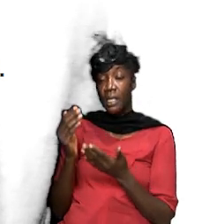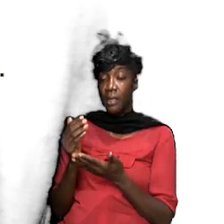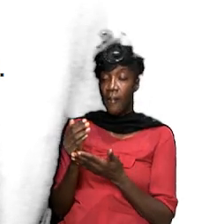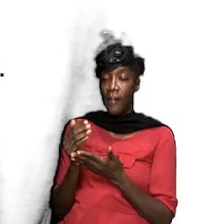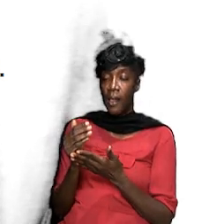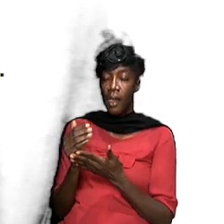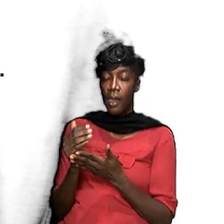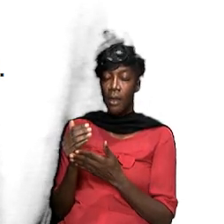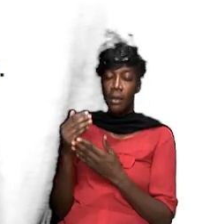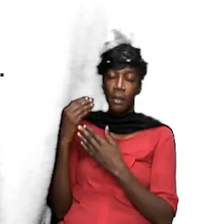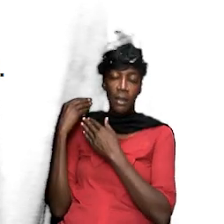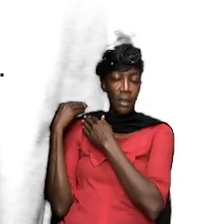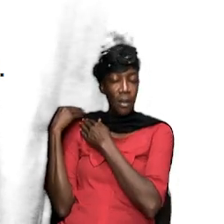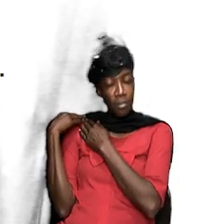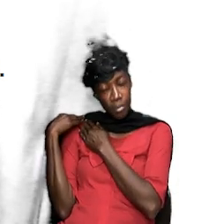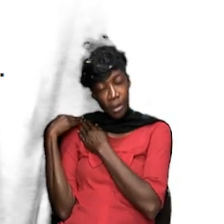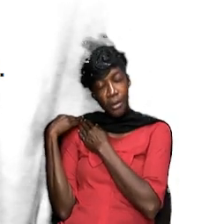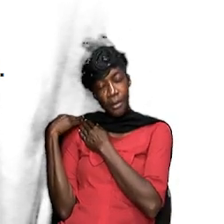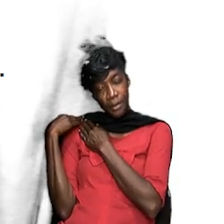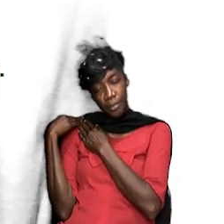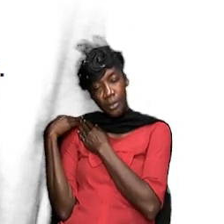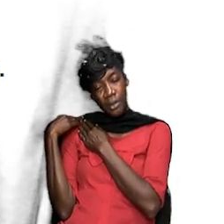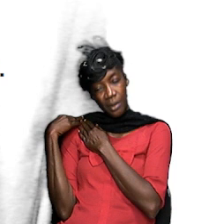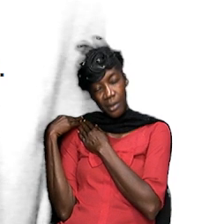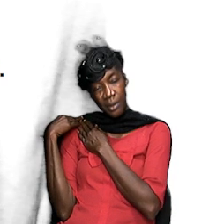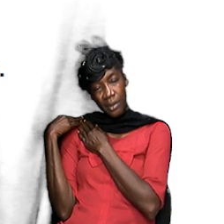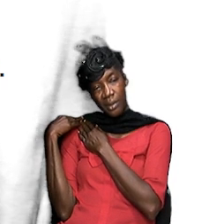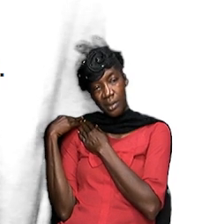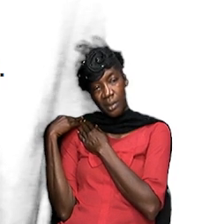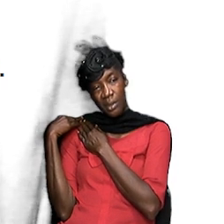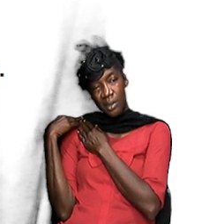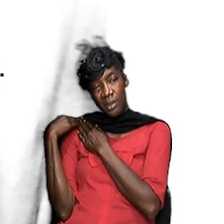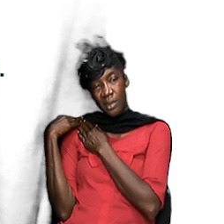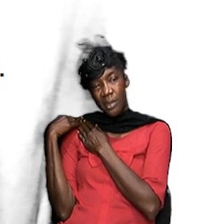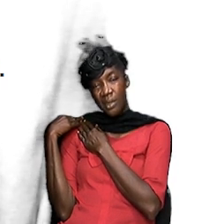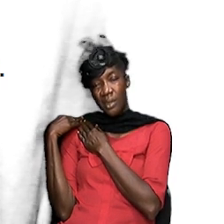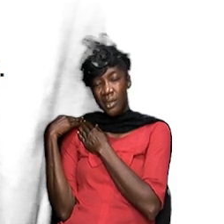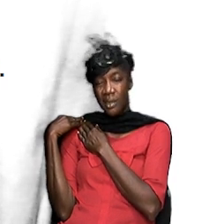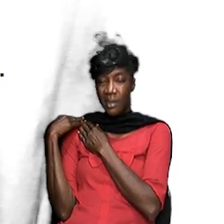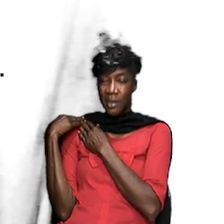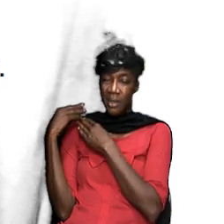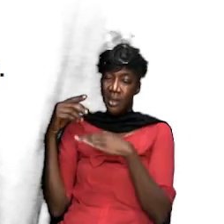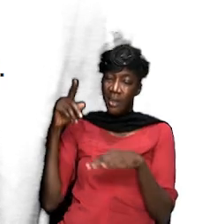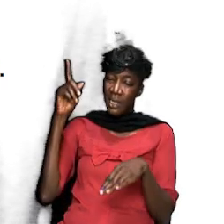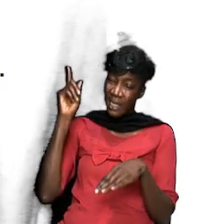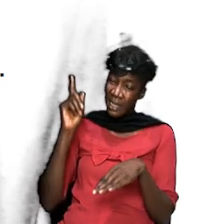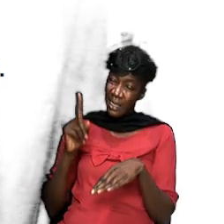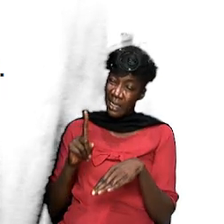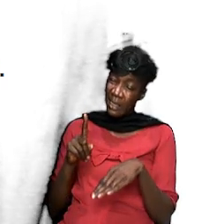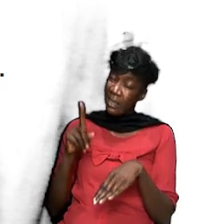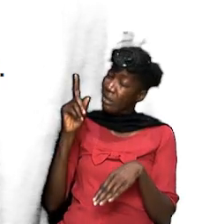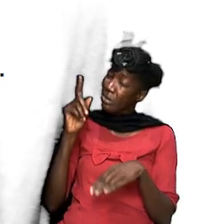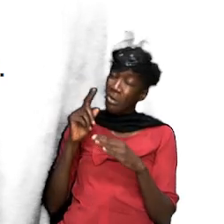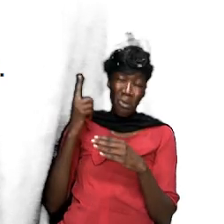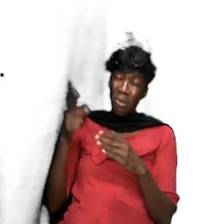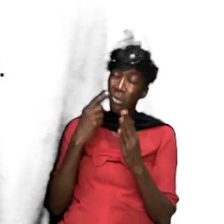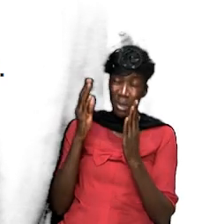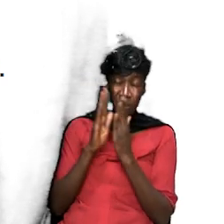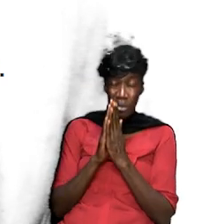Sometimes the burden is on me so much. You see, when I go down to pray, all we can pray about our ministry. We can't pray about nothing